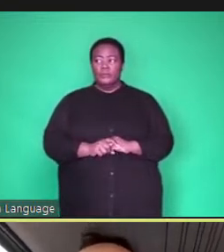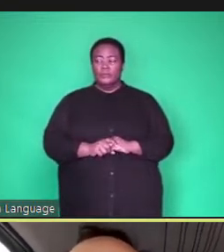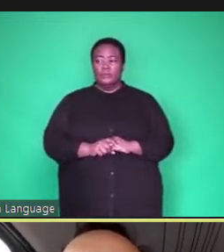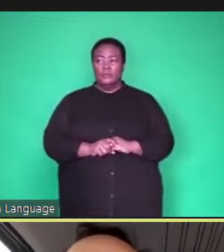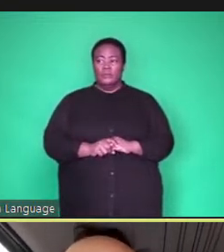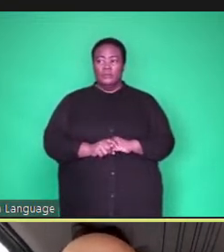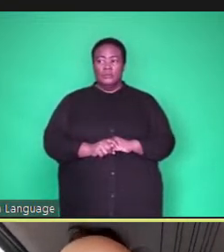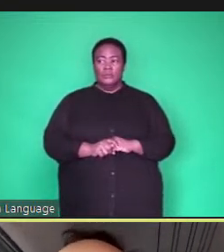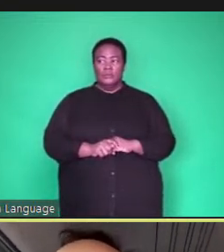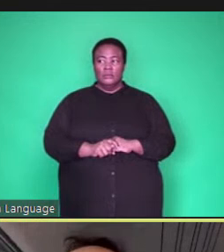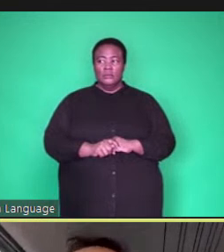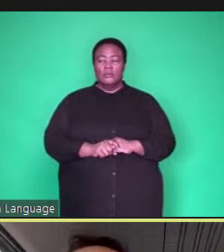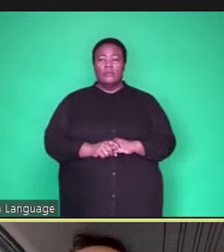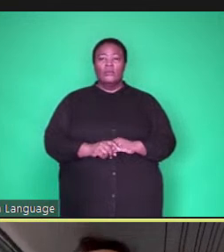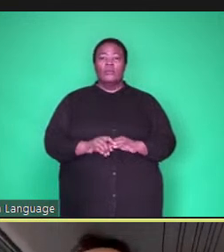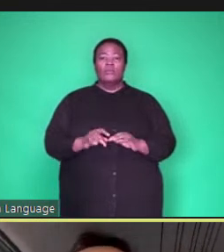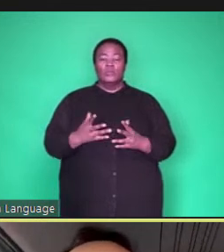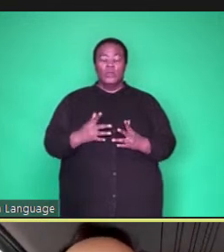The urbanization